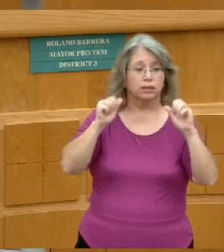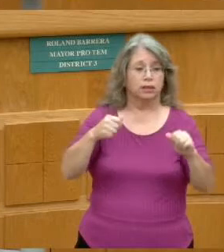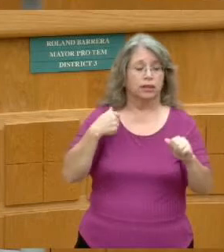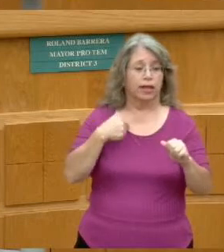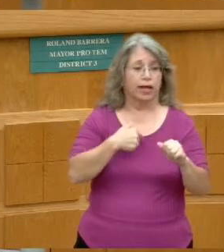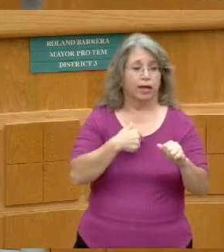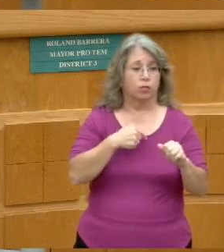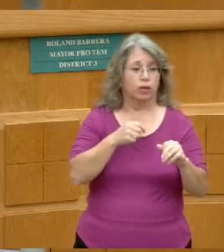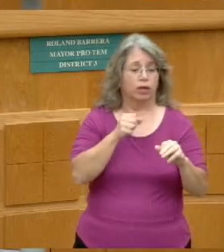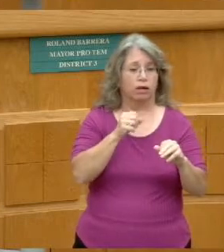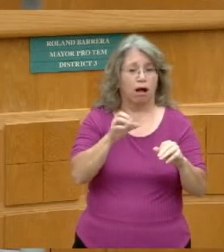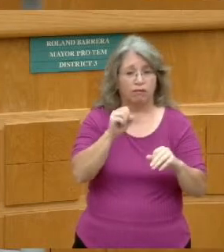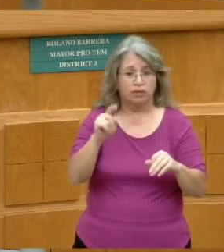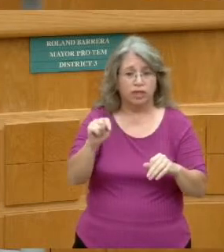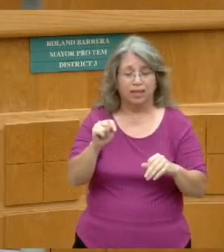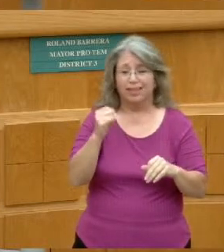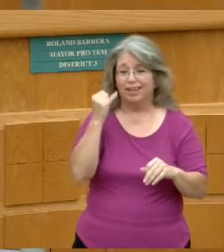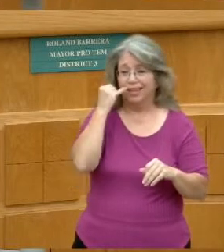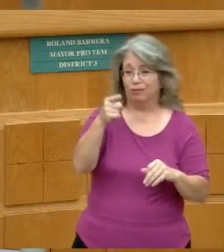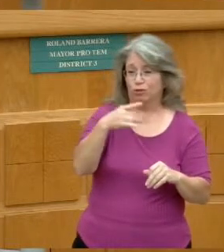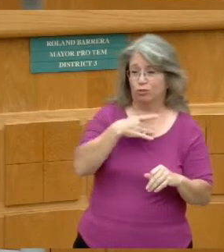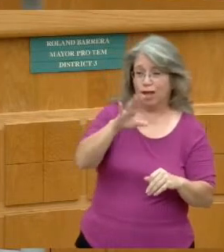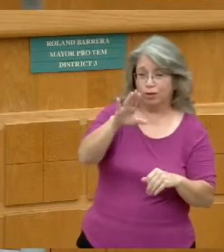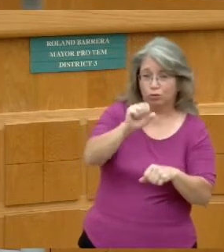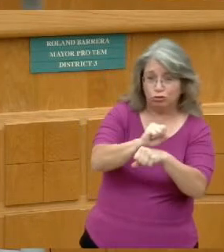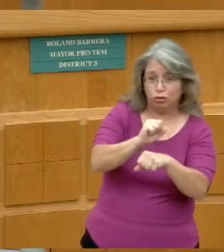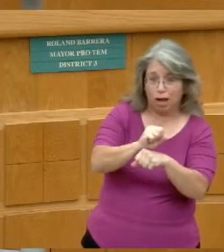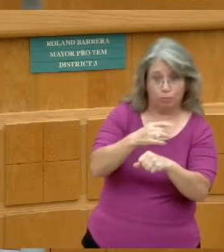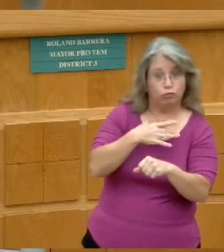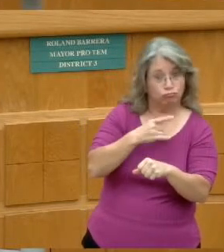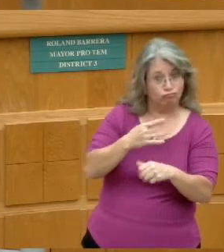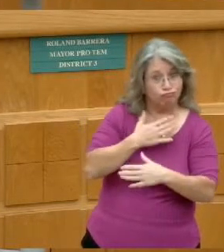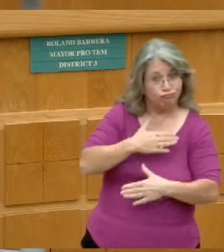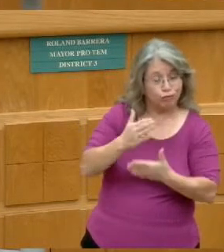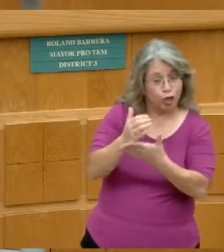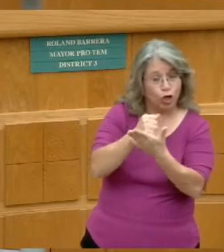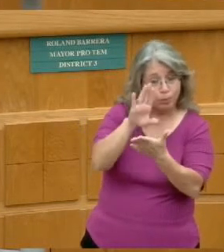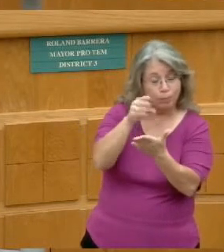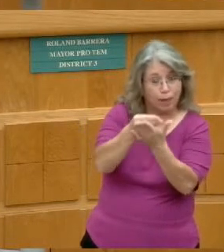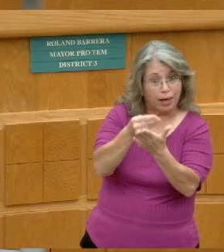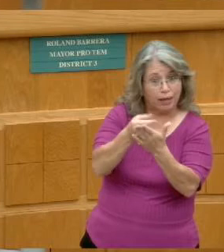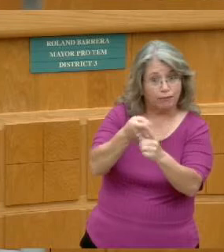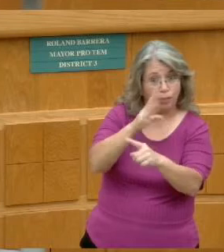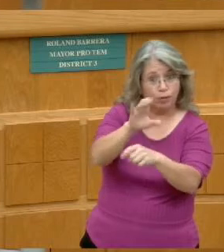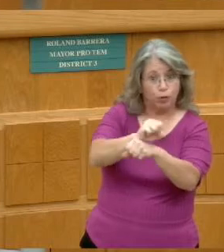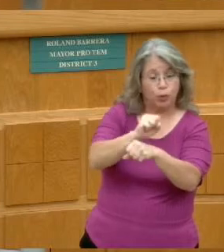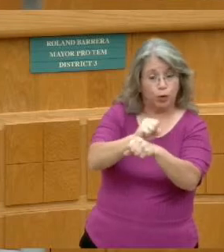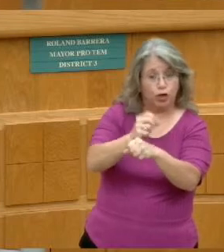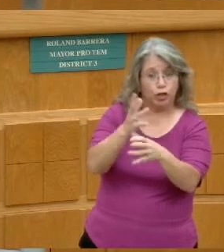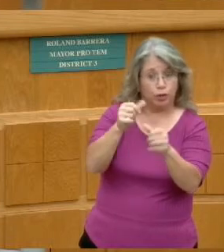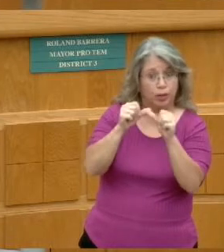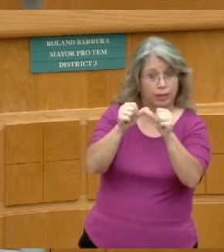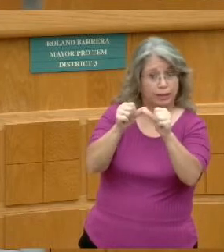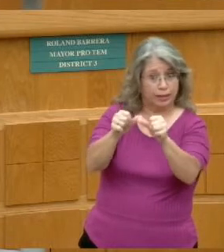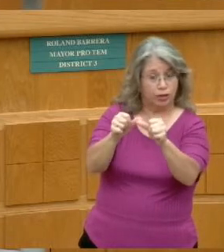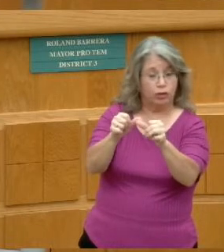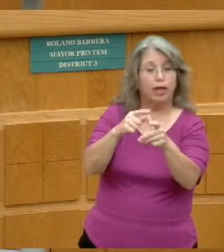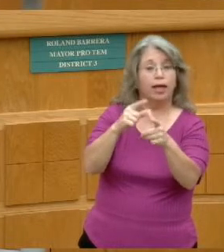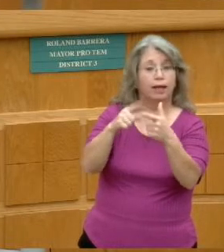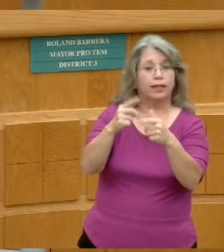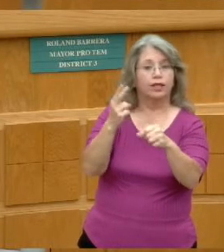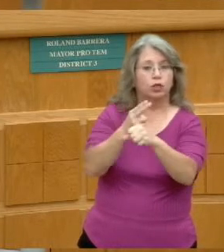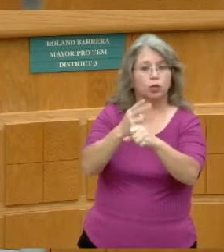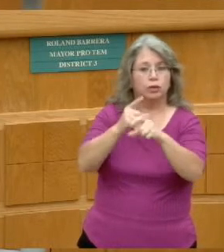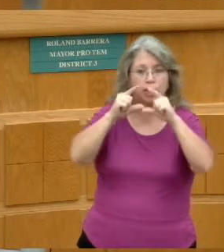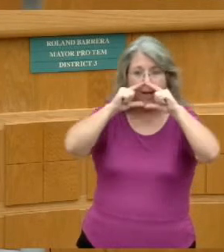home. If you like your job and you like making money and you want to keep along that path, wearing a mask is something that